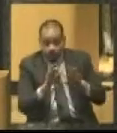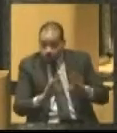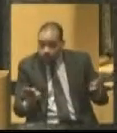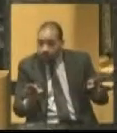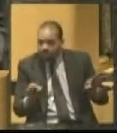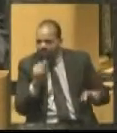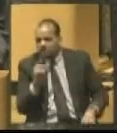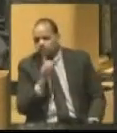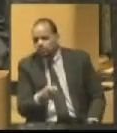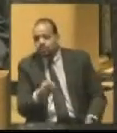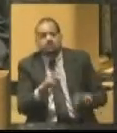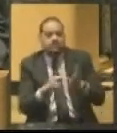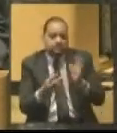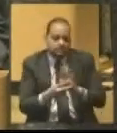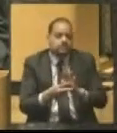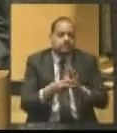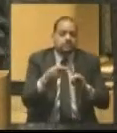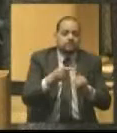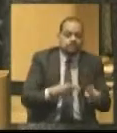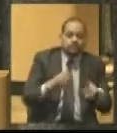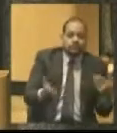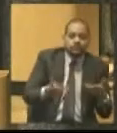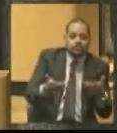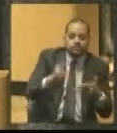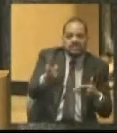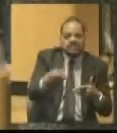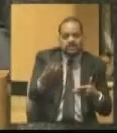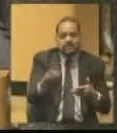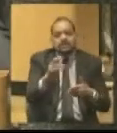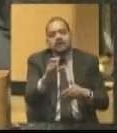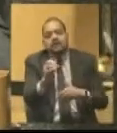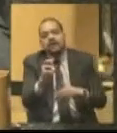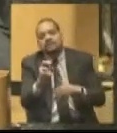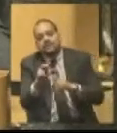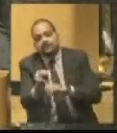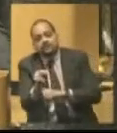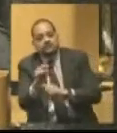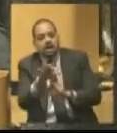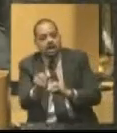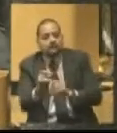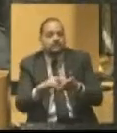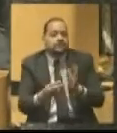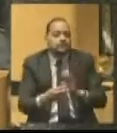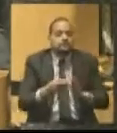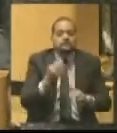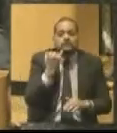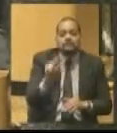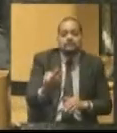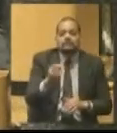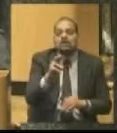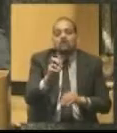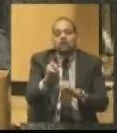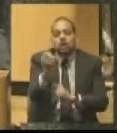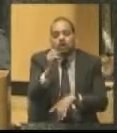It quoted extensively from the provisions of the Second Confiscation Act that freed all rebel-owned slaves in Union-occupied areas of the South,